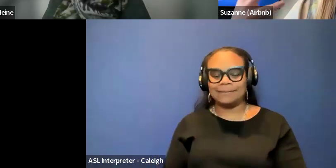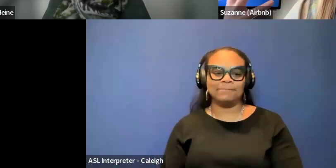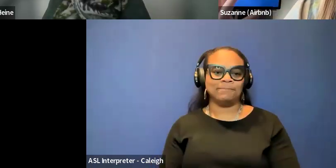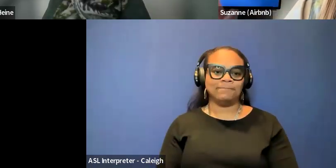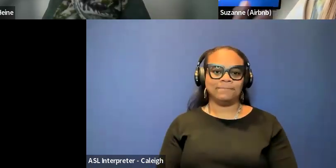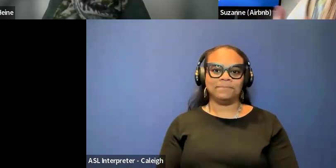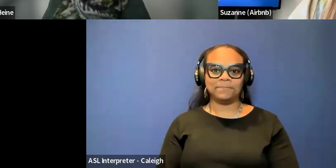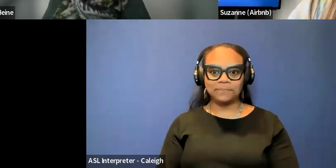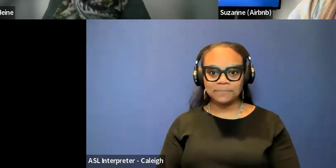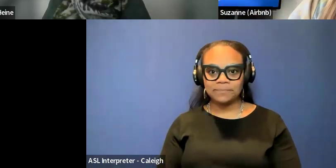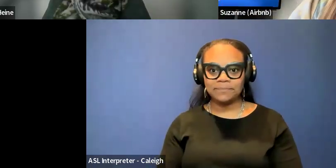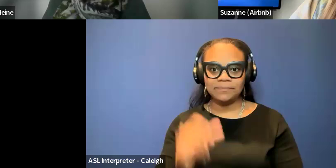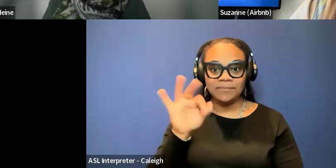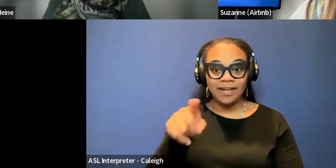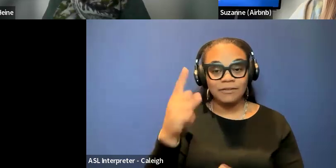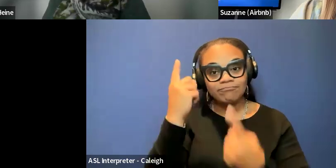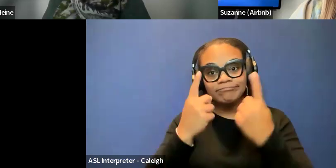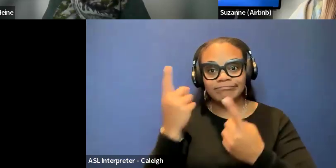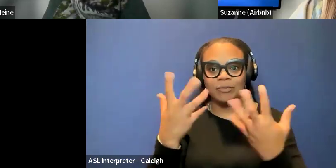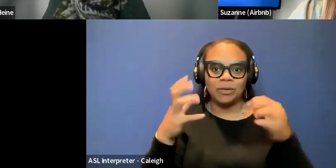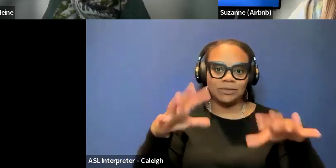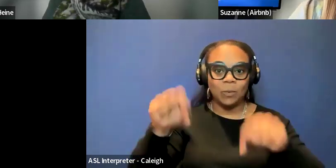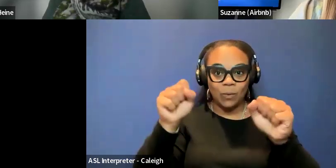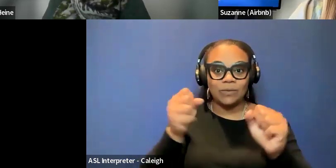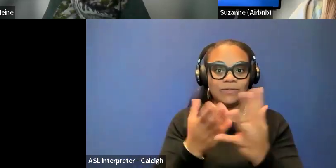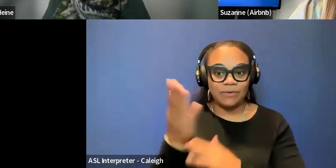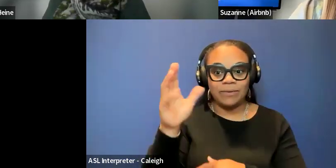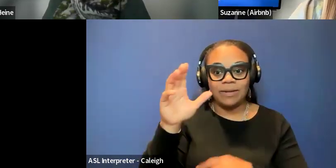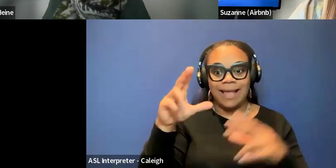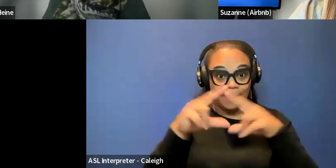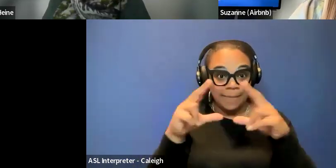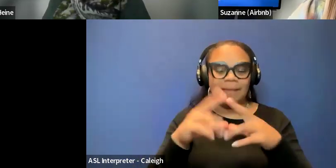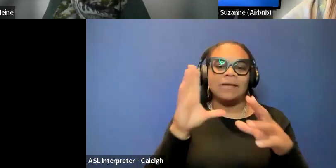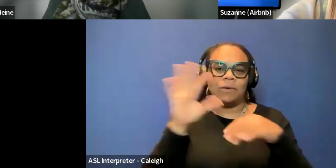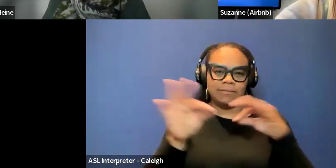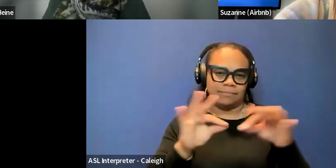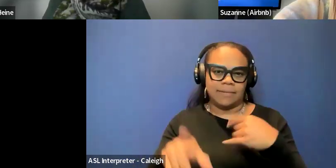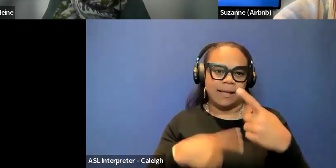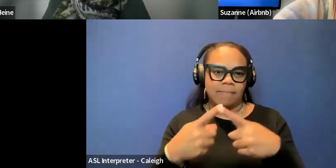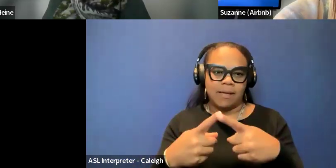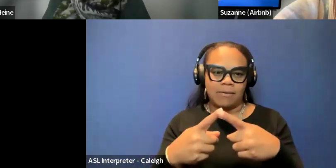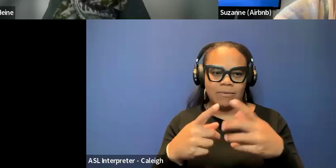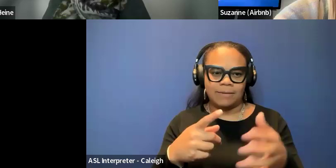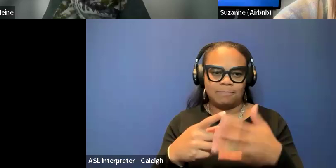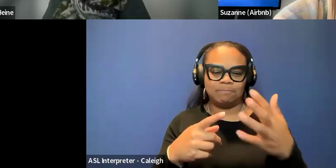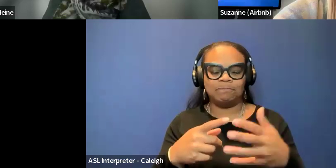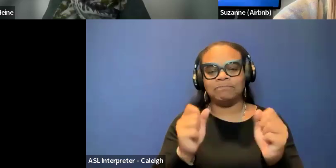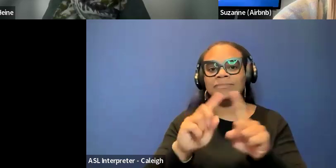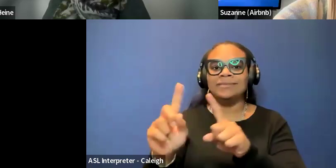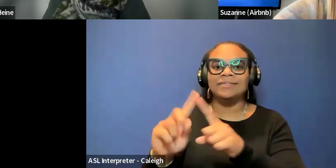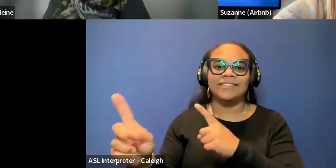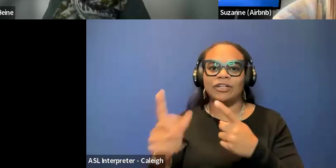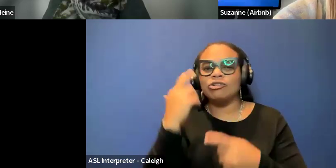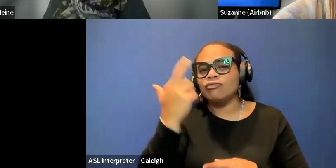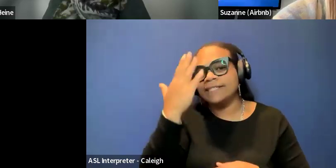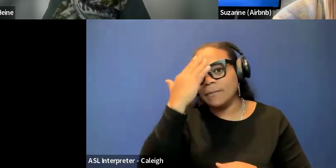So if you're thinking about hosting on Airbnb, we're just going to talk a little bit about the different motivations that